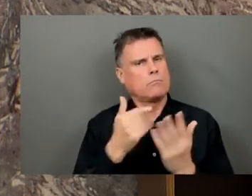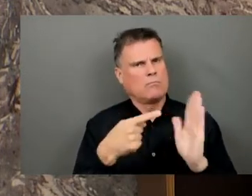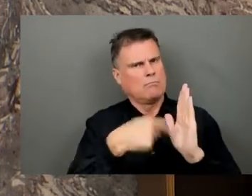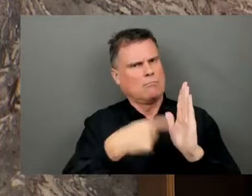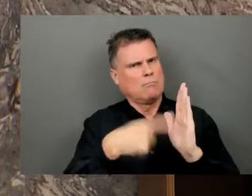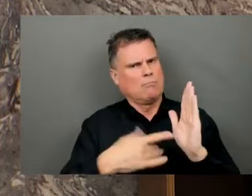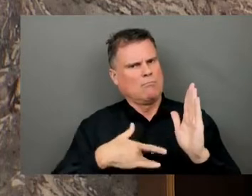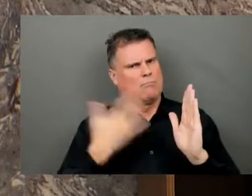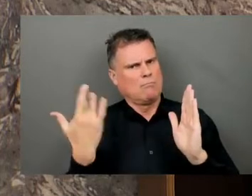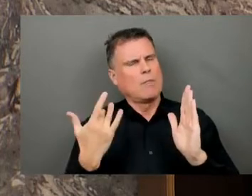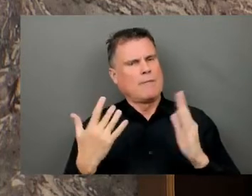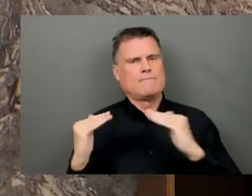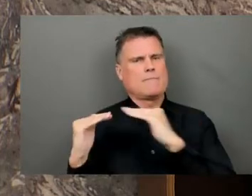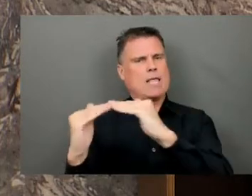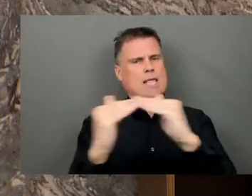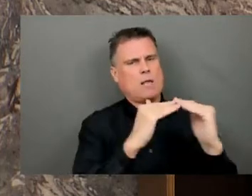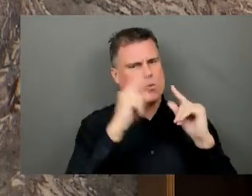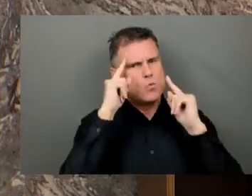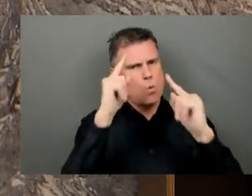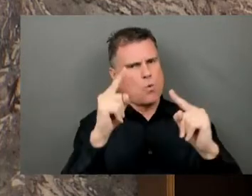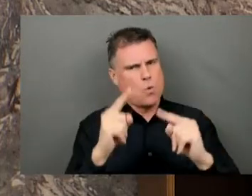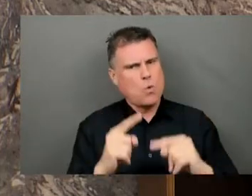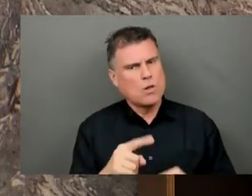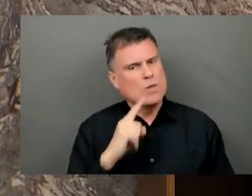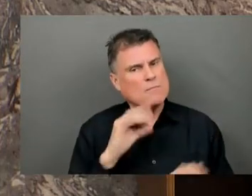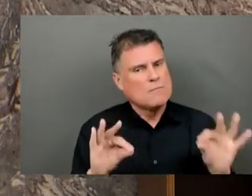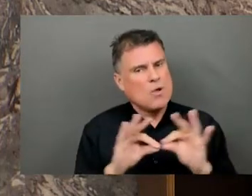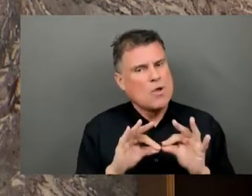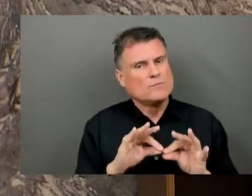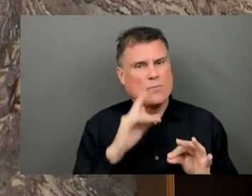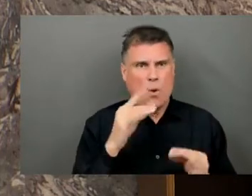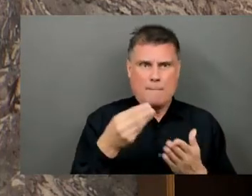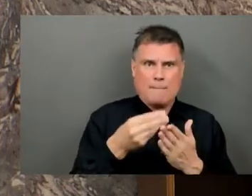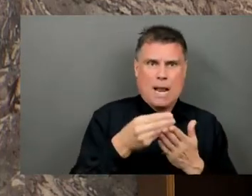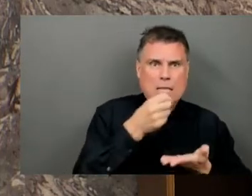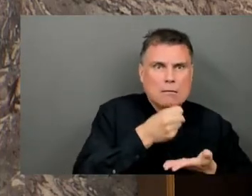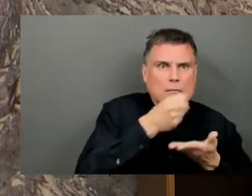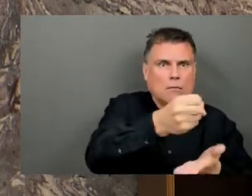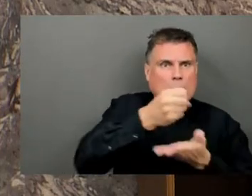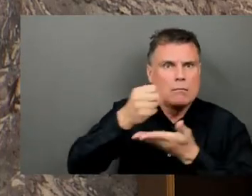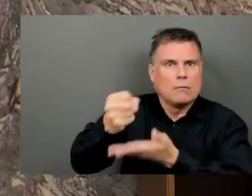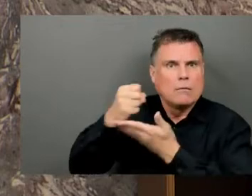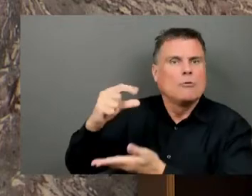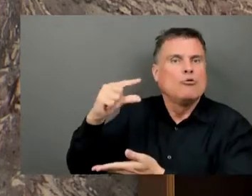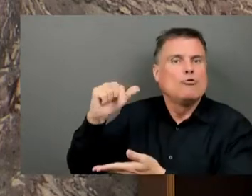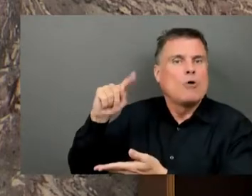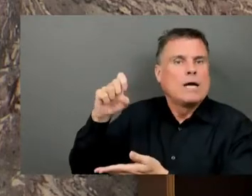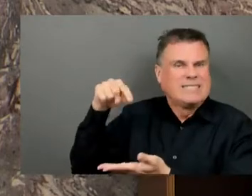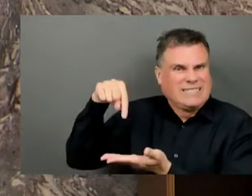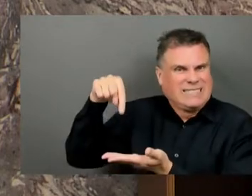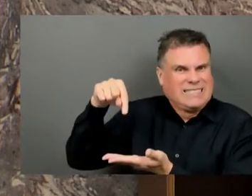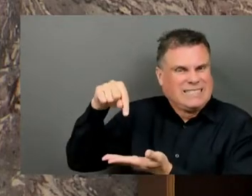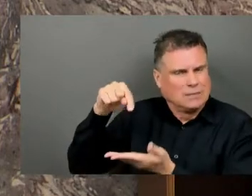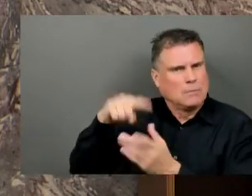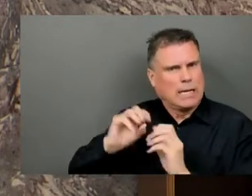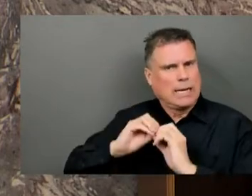programs, but particularly in the grant programs that are at the center of what we believe